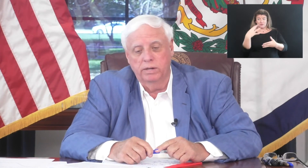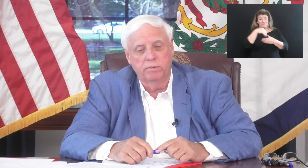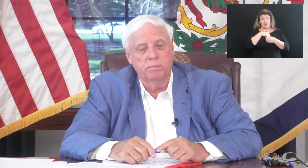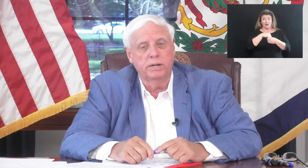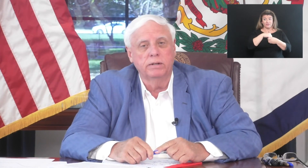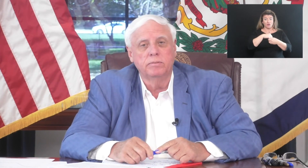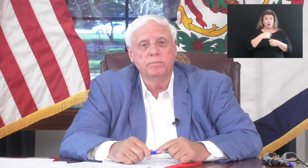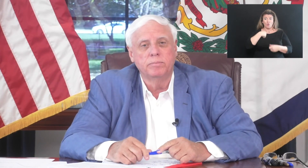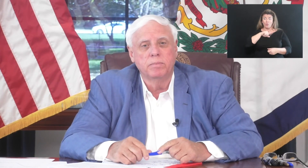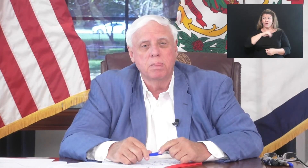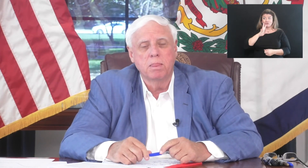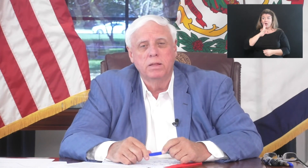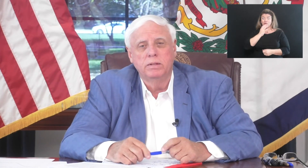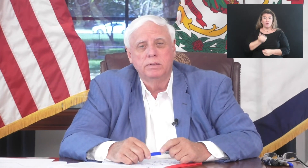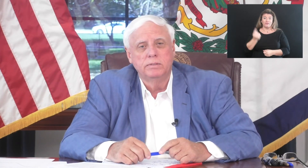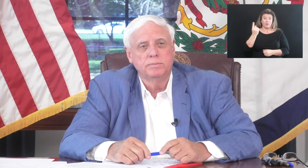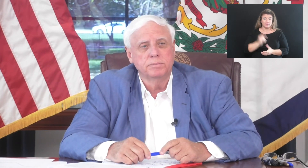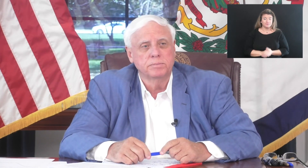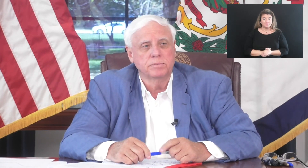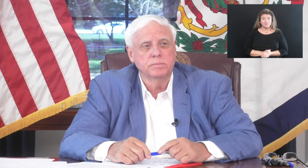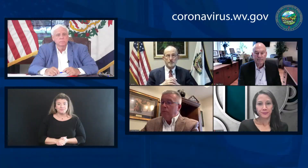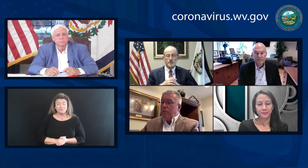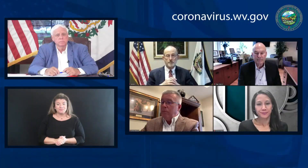talking to everybody.